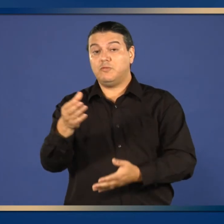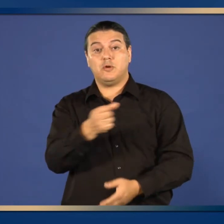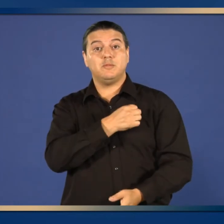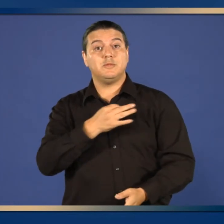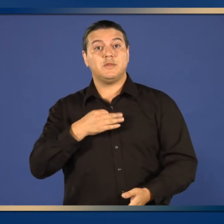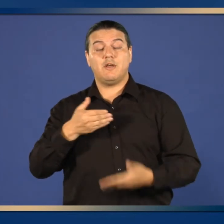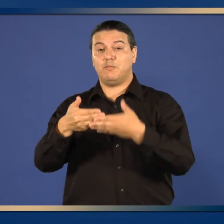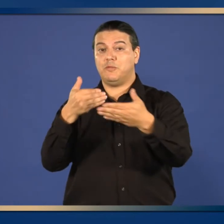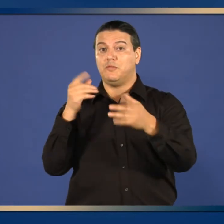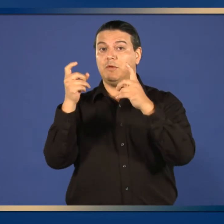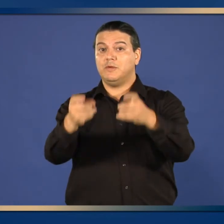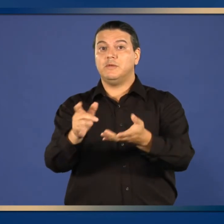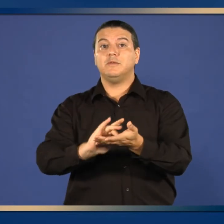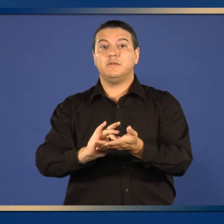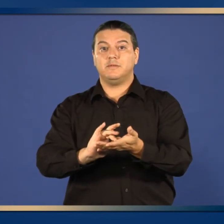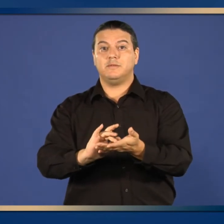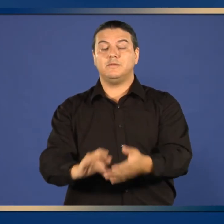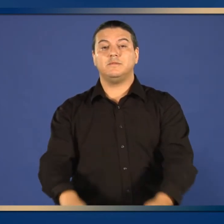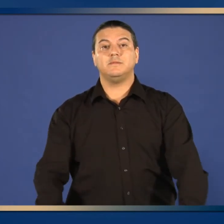are dispensed medication.